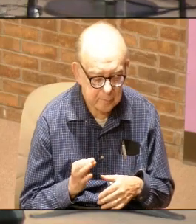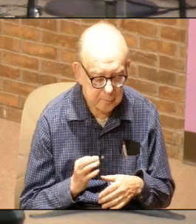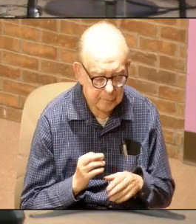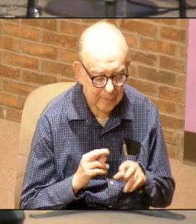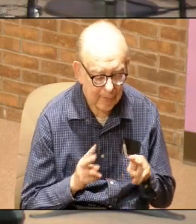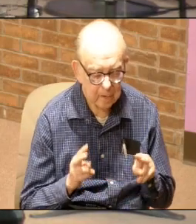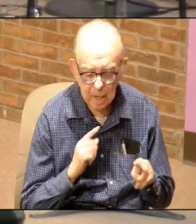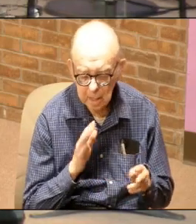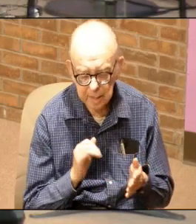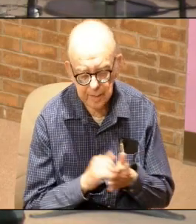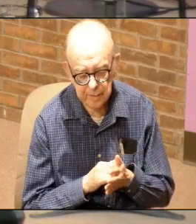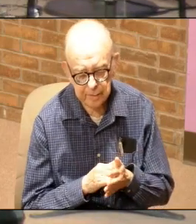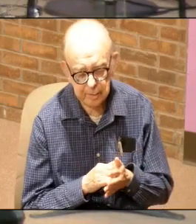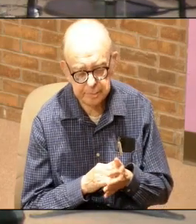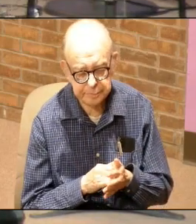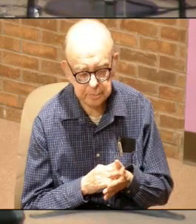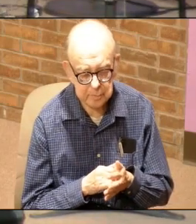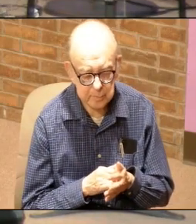at it like this.